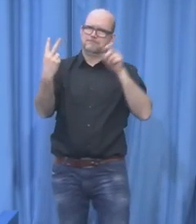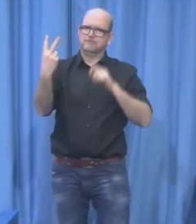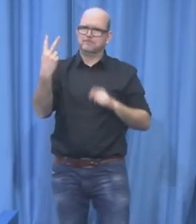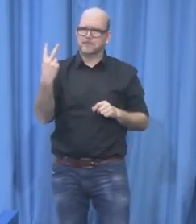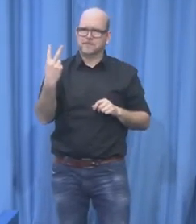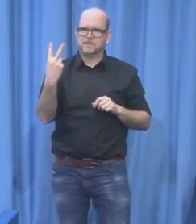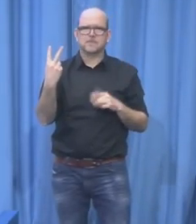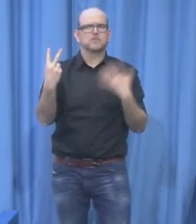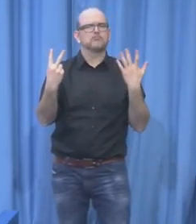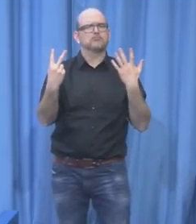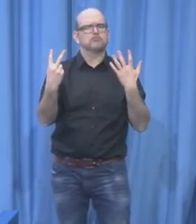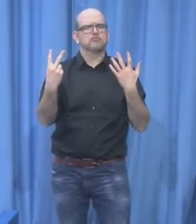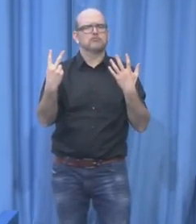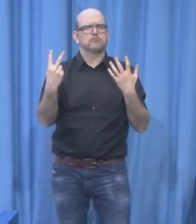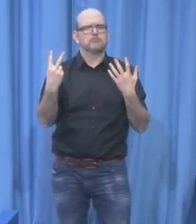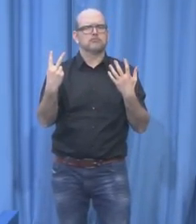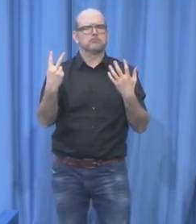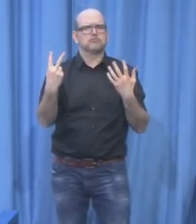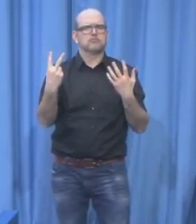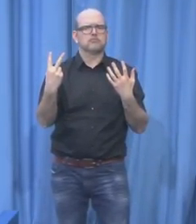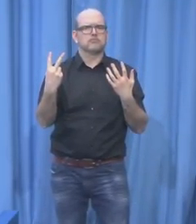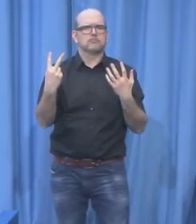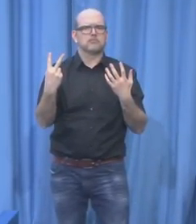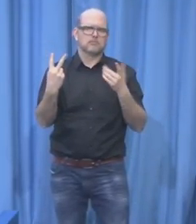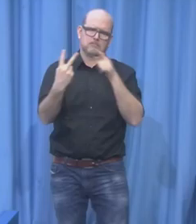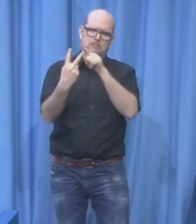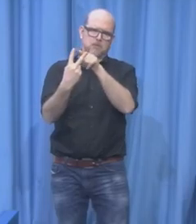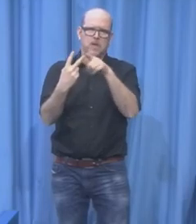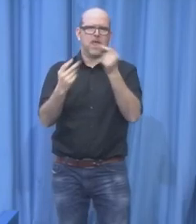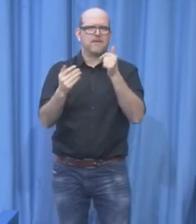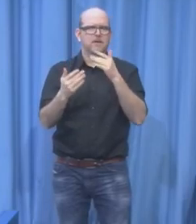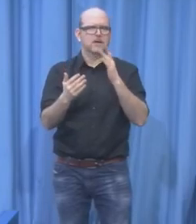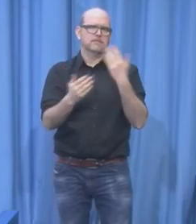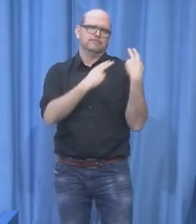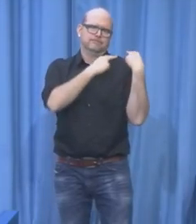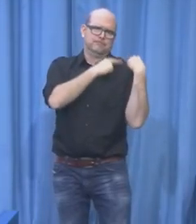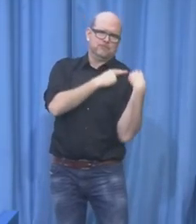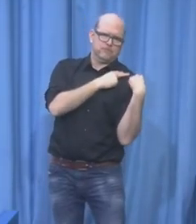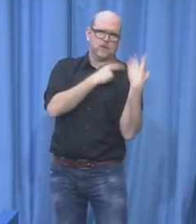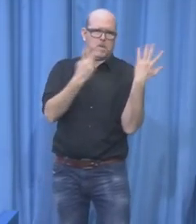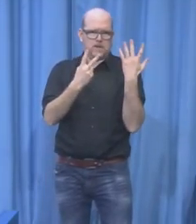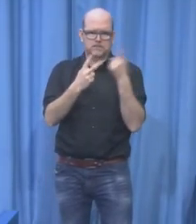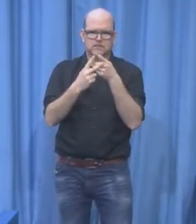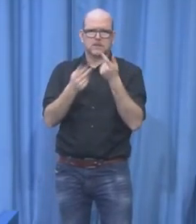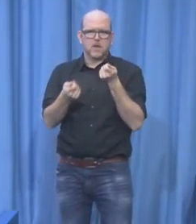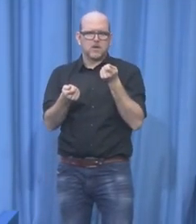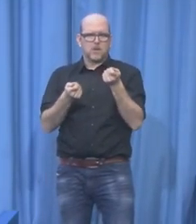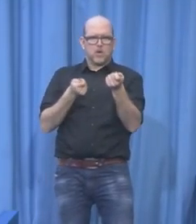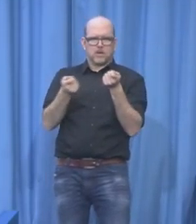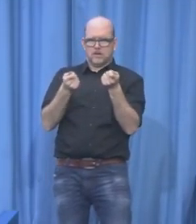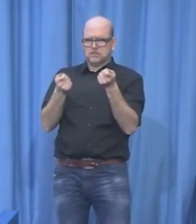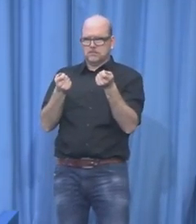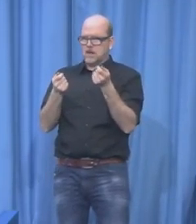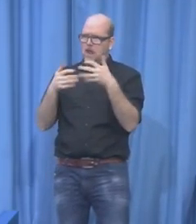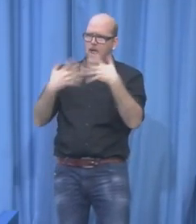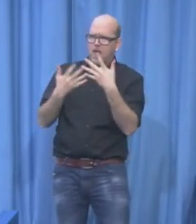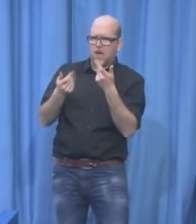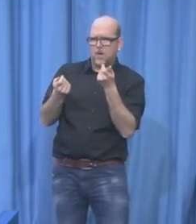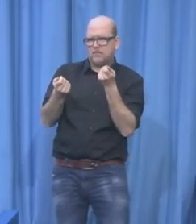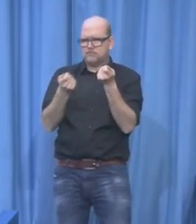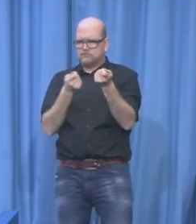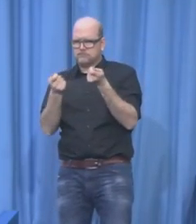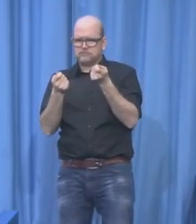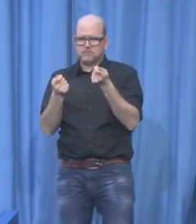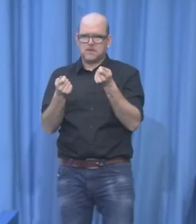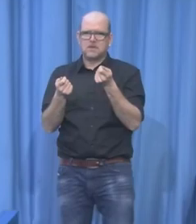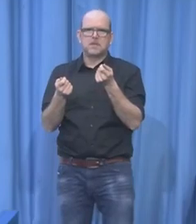each individual through the rotations and through every aspect of it. And that also includes social issues,